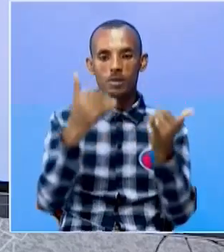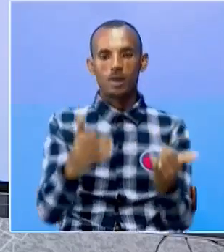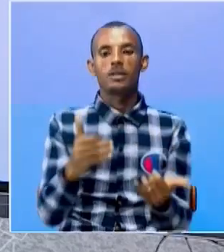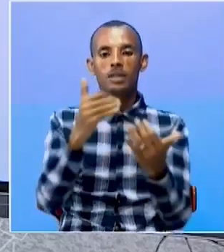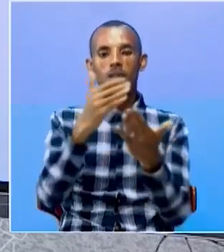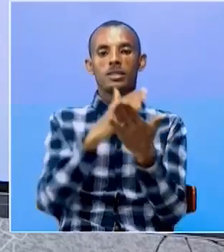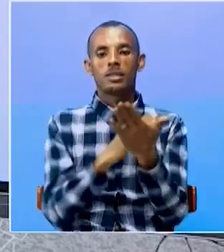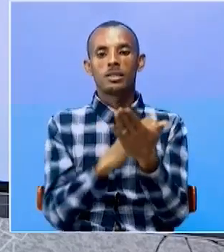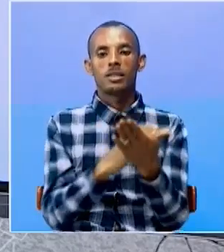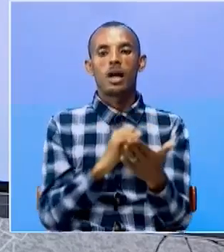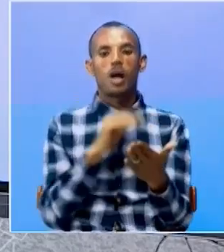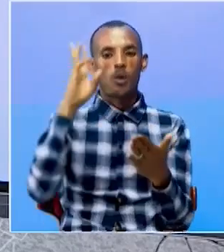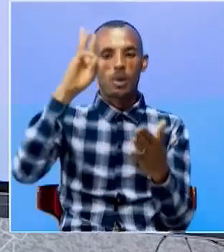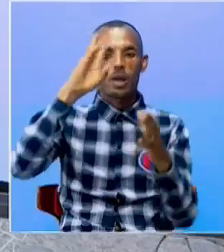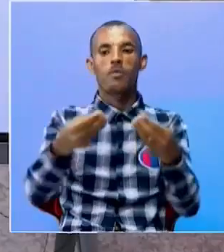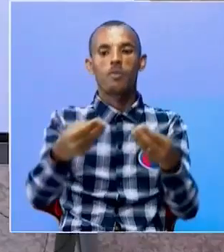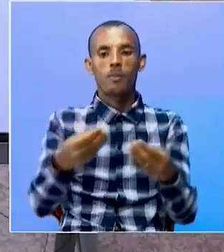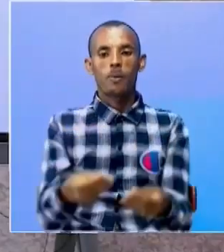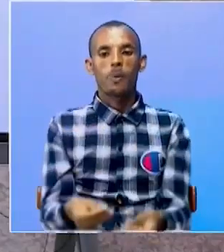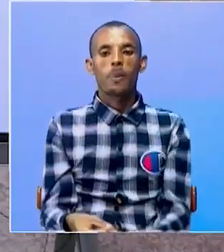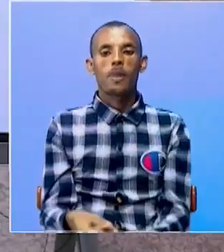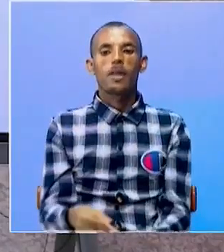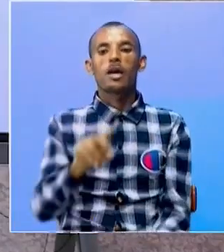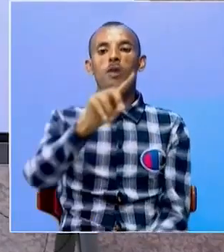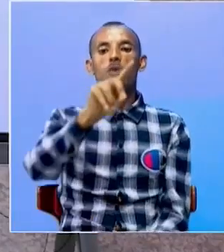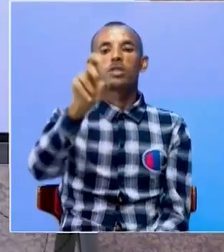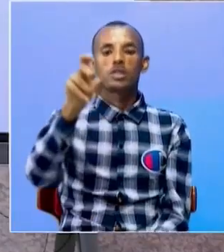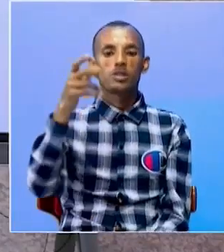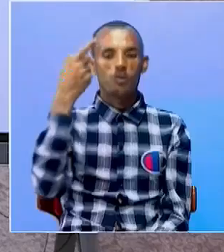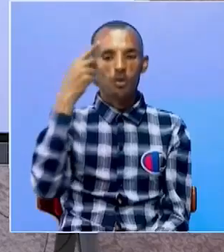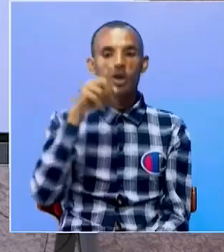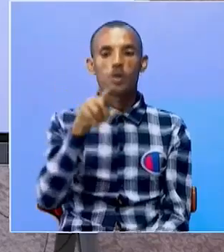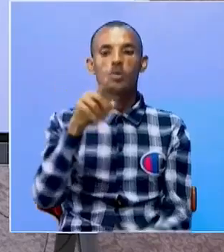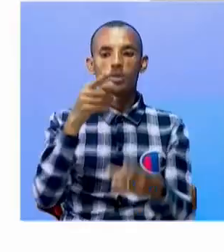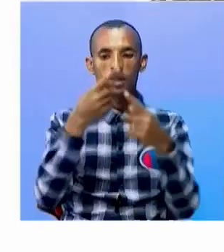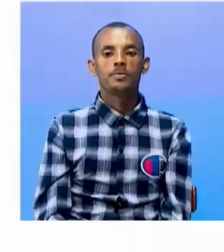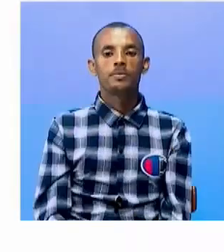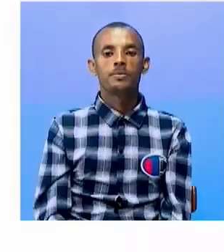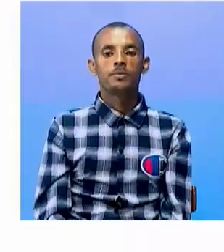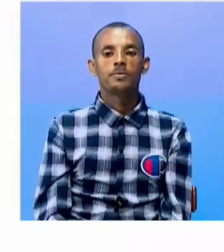lesson. I will give you questions for you to try at home.